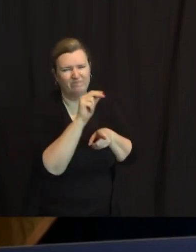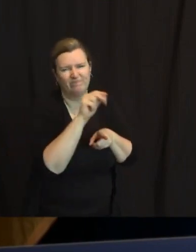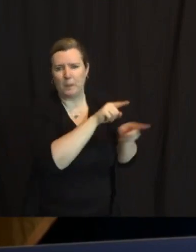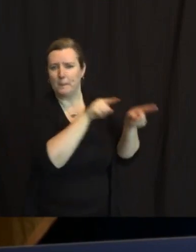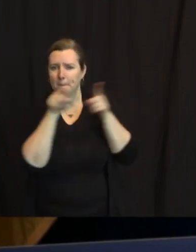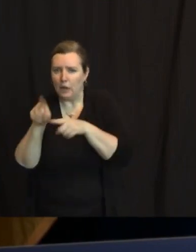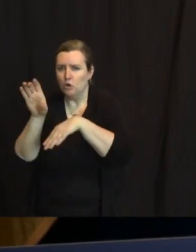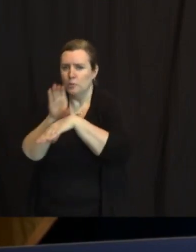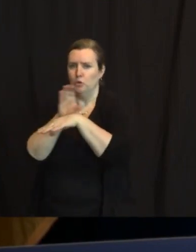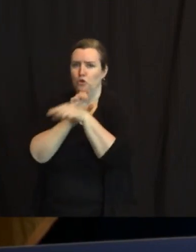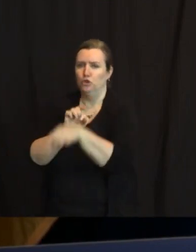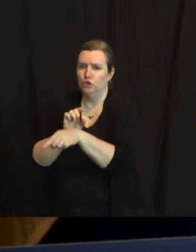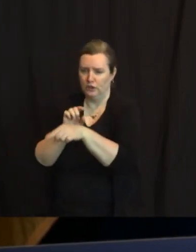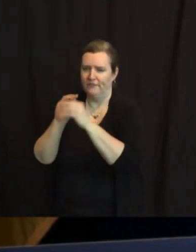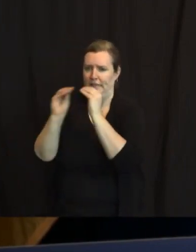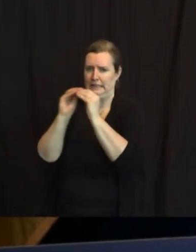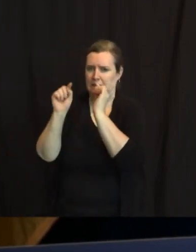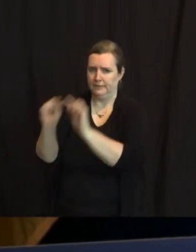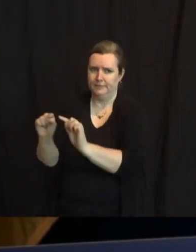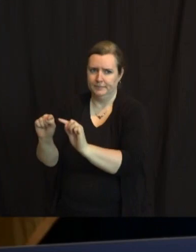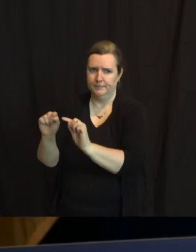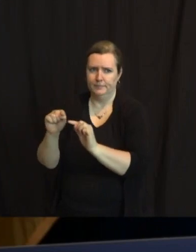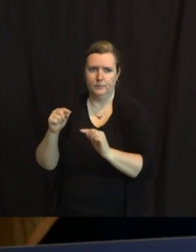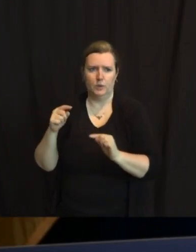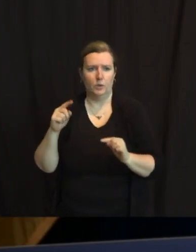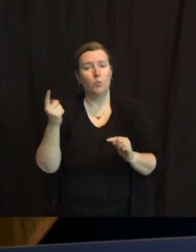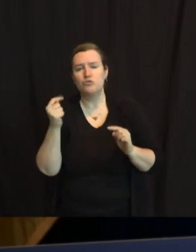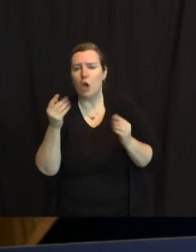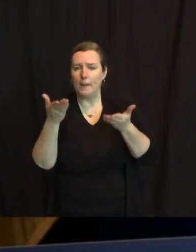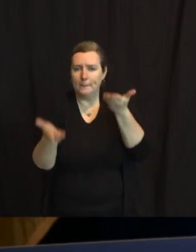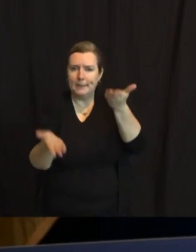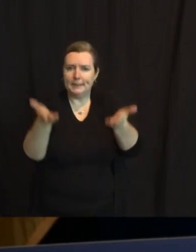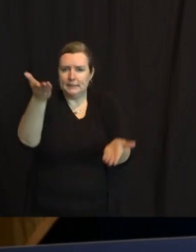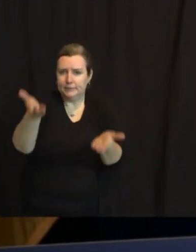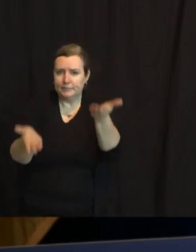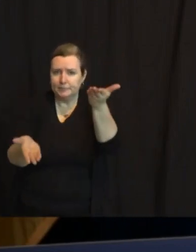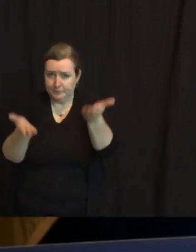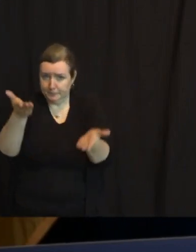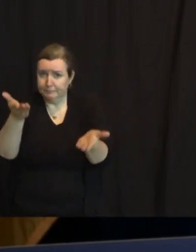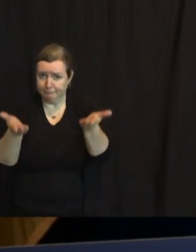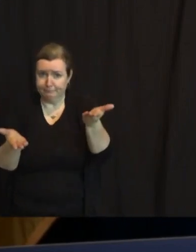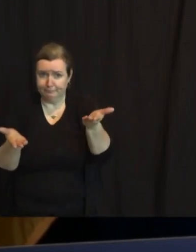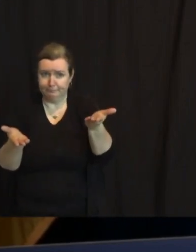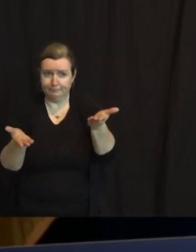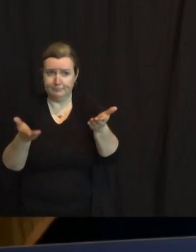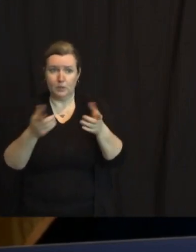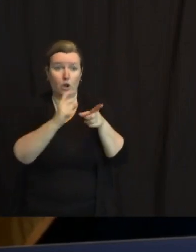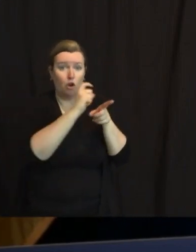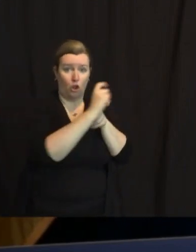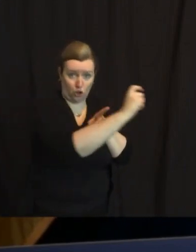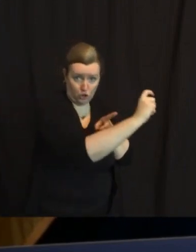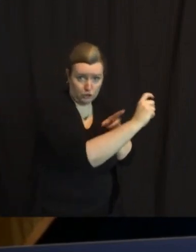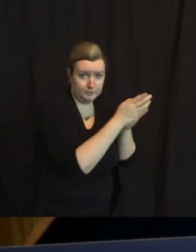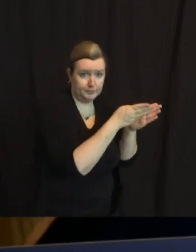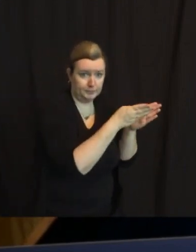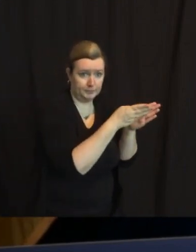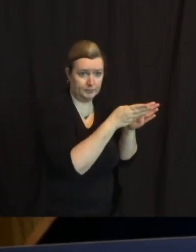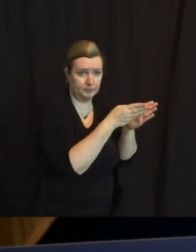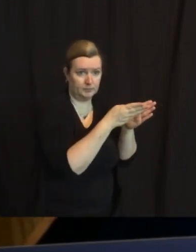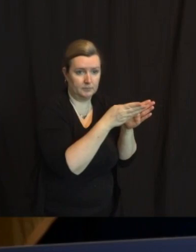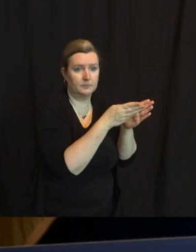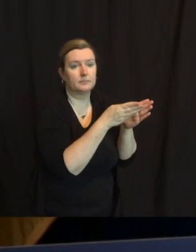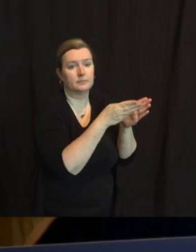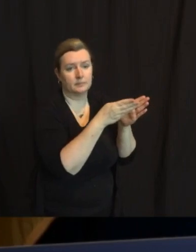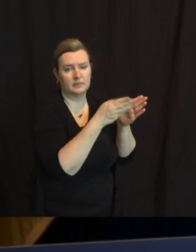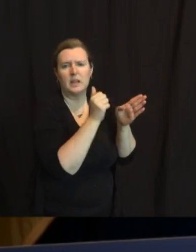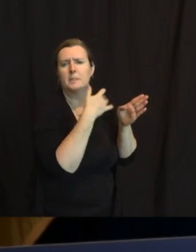it's this balance we have to do, because when you have a call that could take 8 or 10 minutes, that may fix one claim. They could probably fix 20